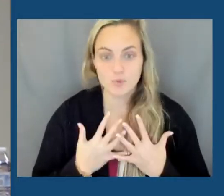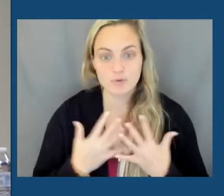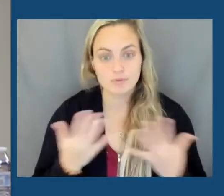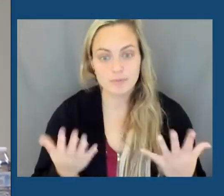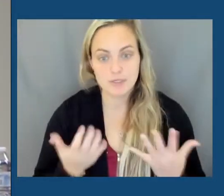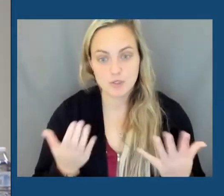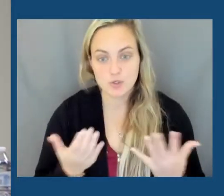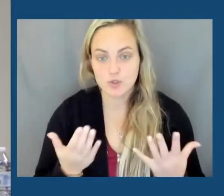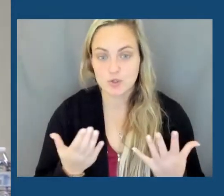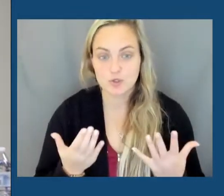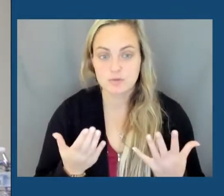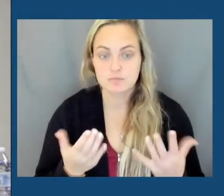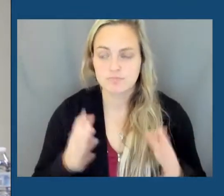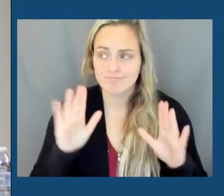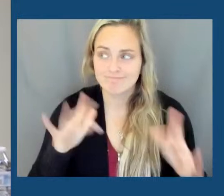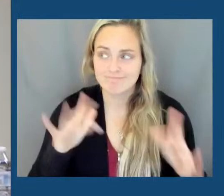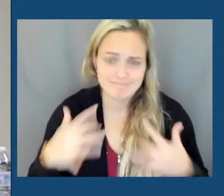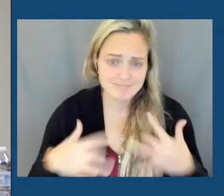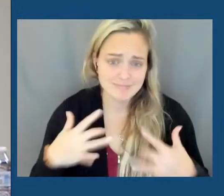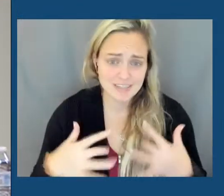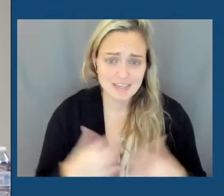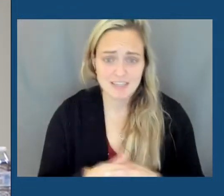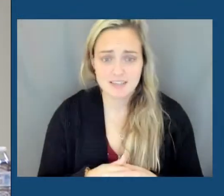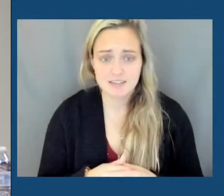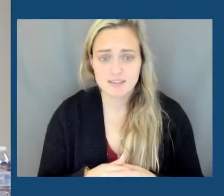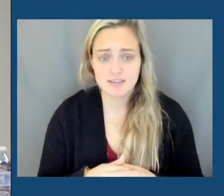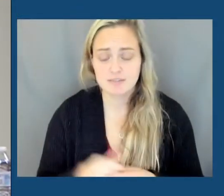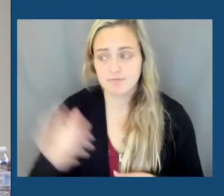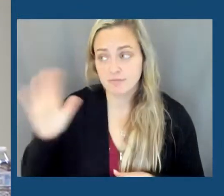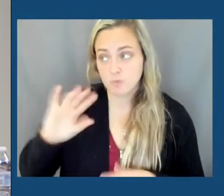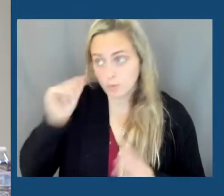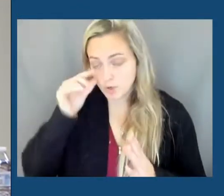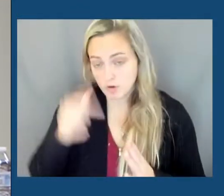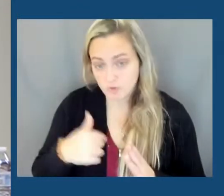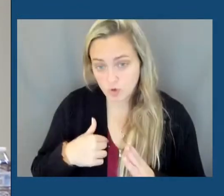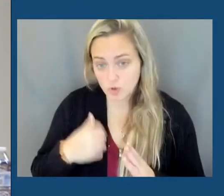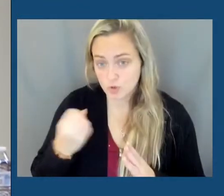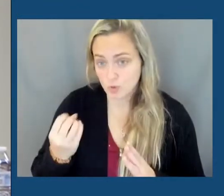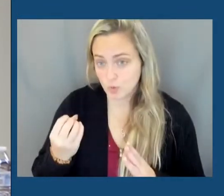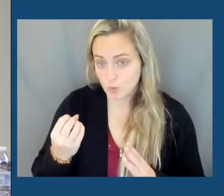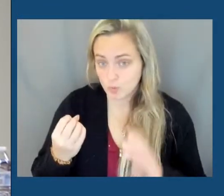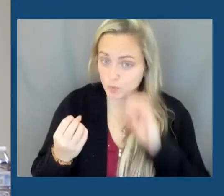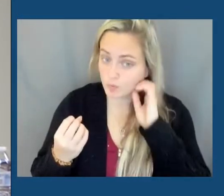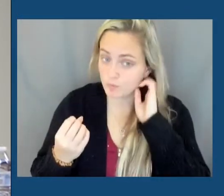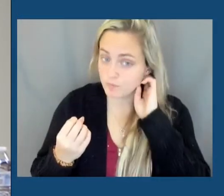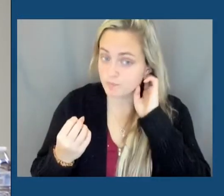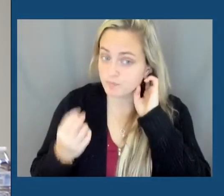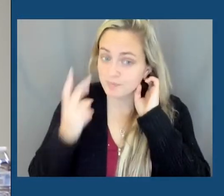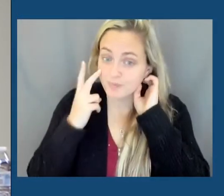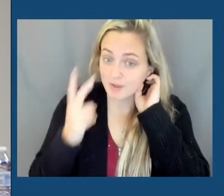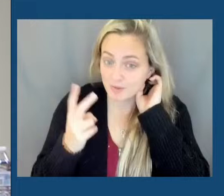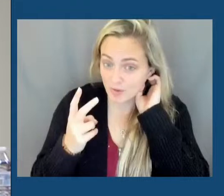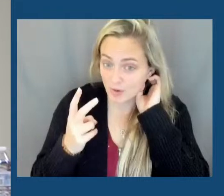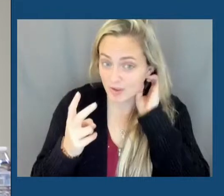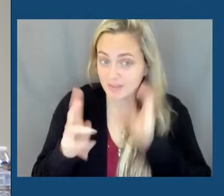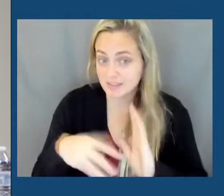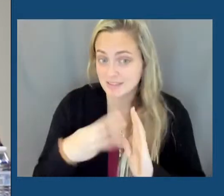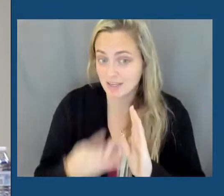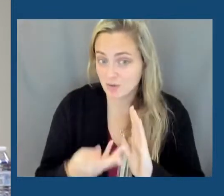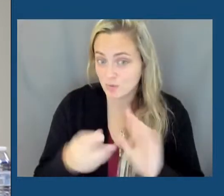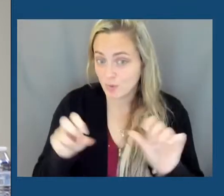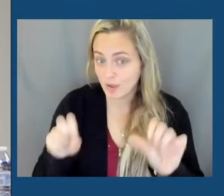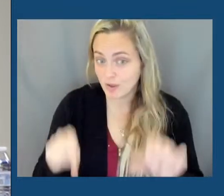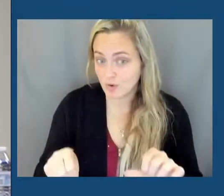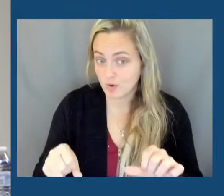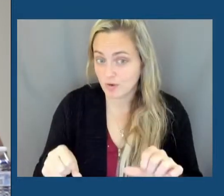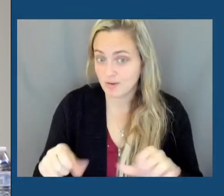is incredibly exciting. I was a former governor, so when I saw on my schedule that I got to be in a